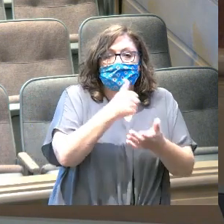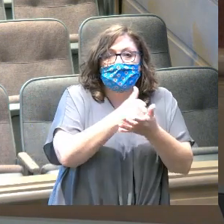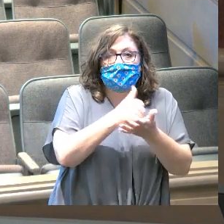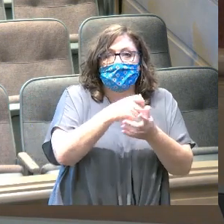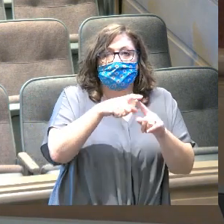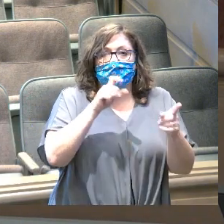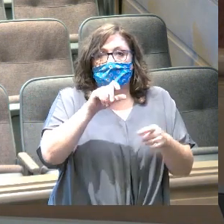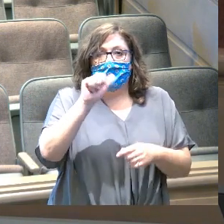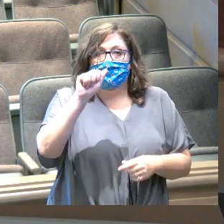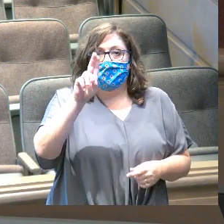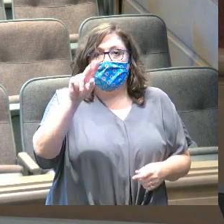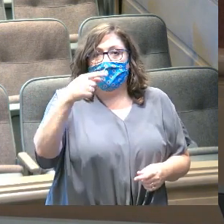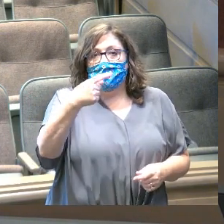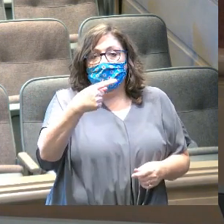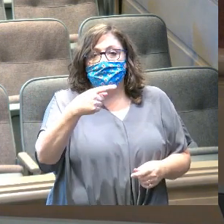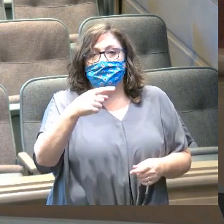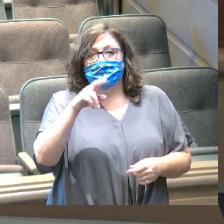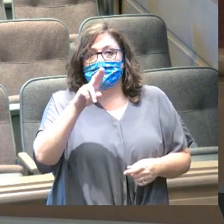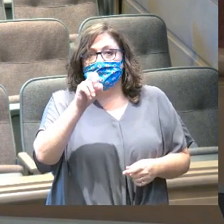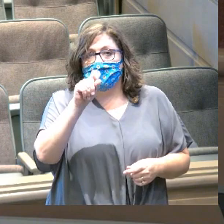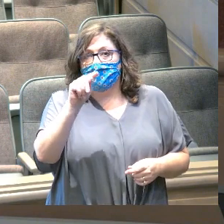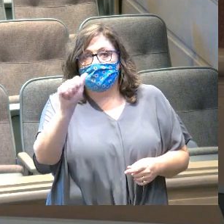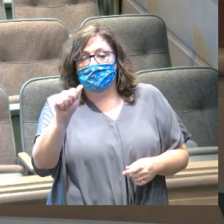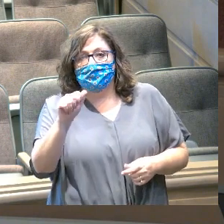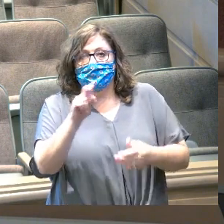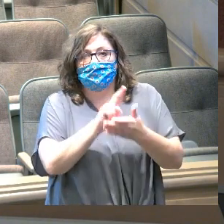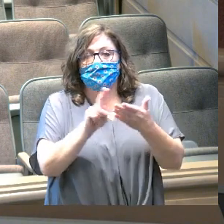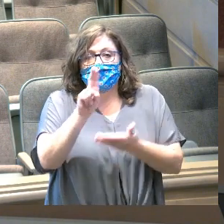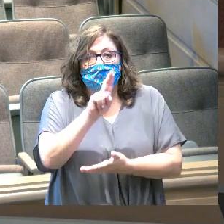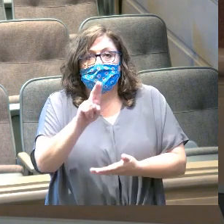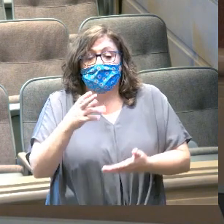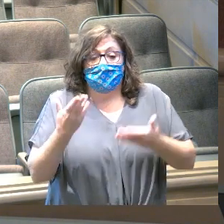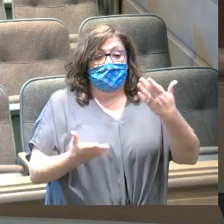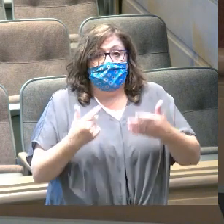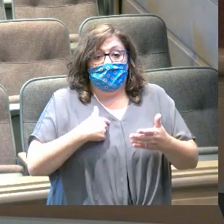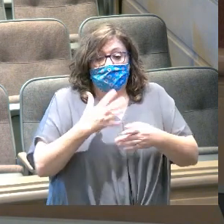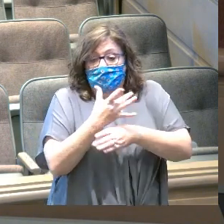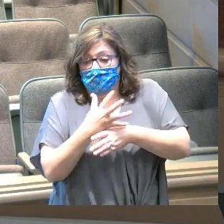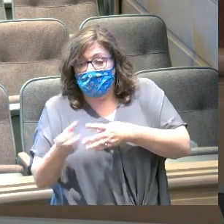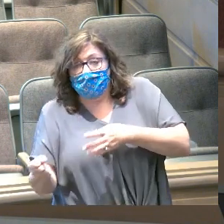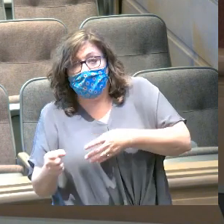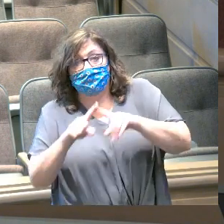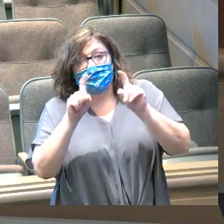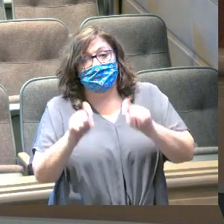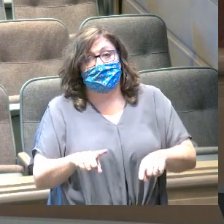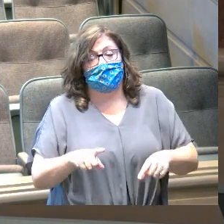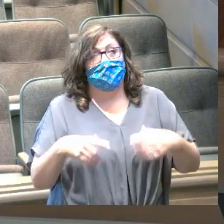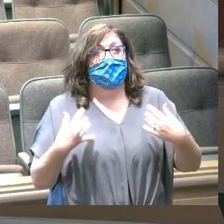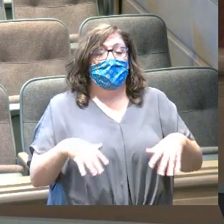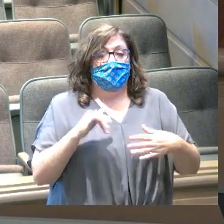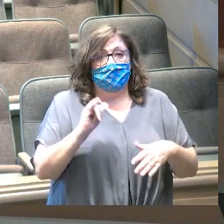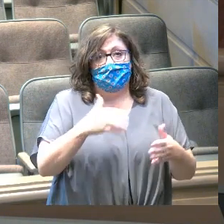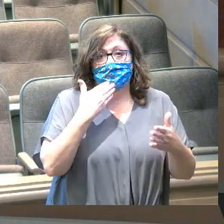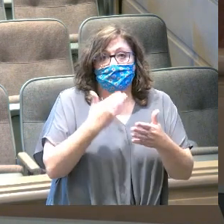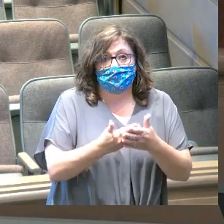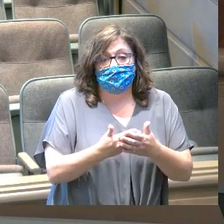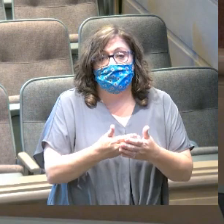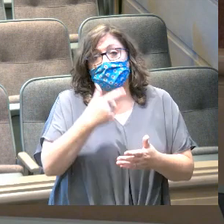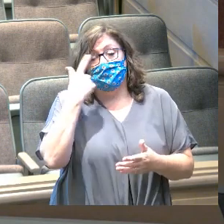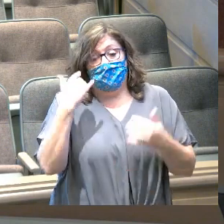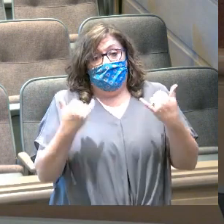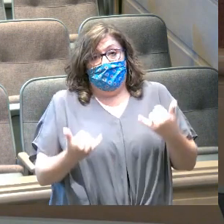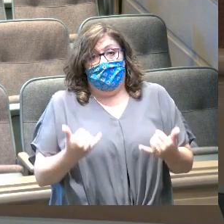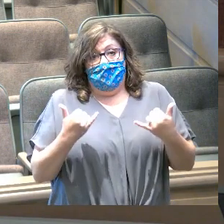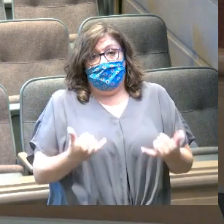care if we make them run out of tests. I think that's the best thing in the world, because the best thing that we can have at this